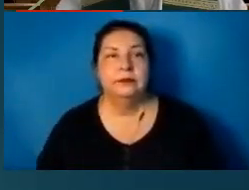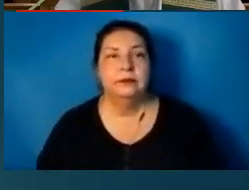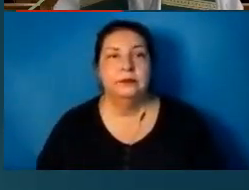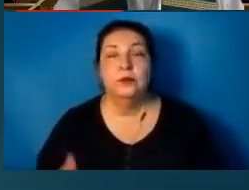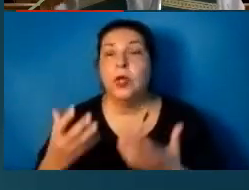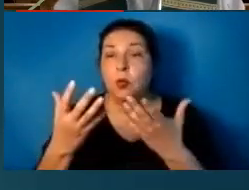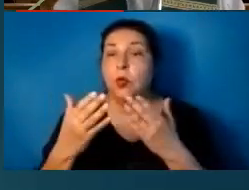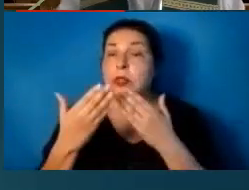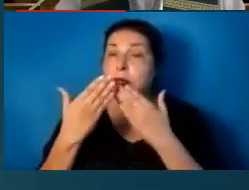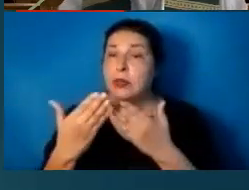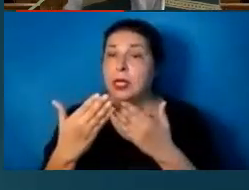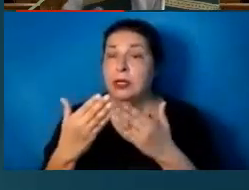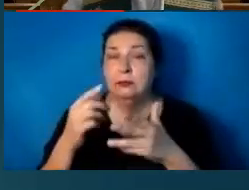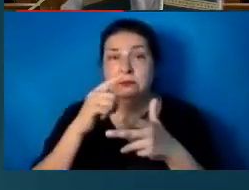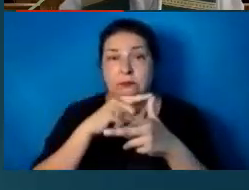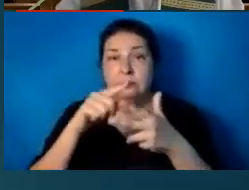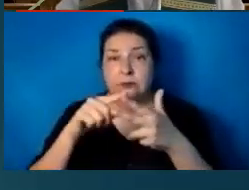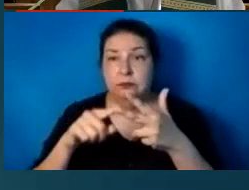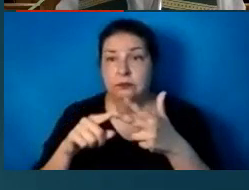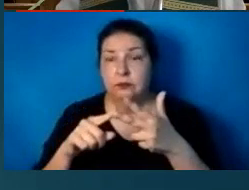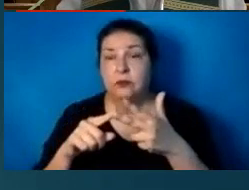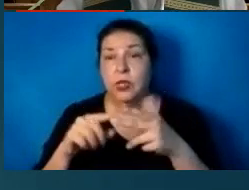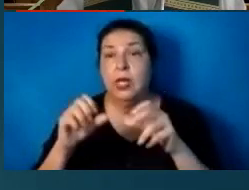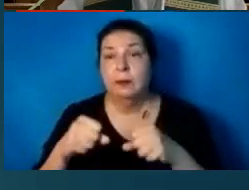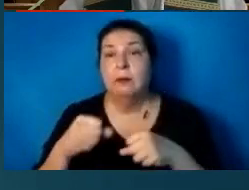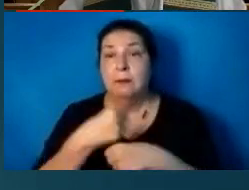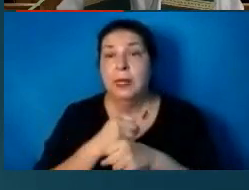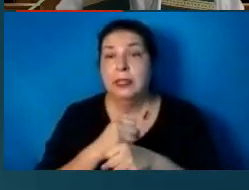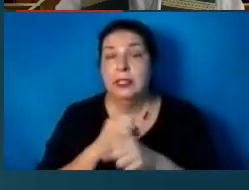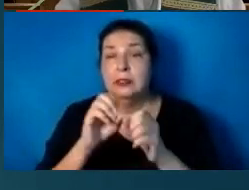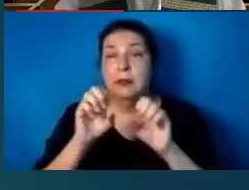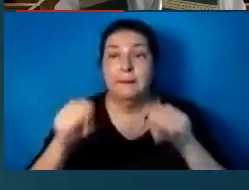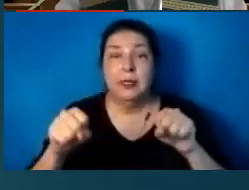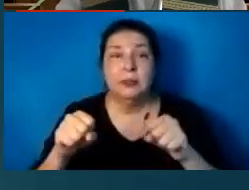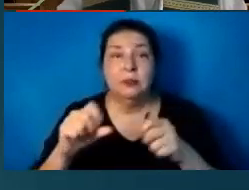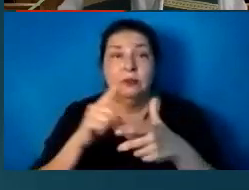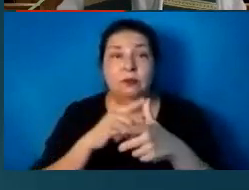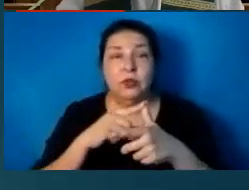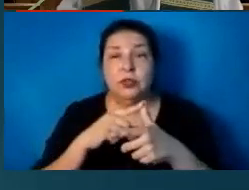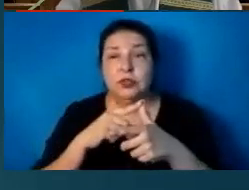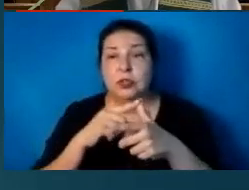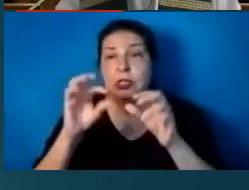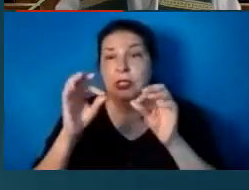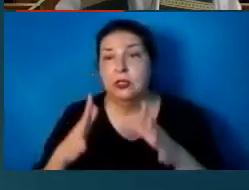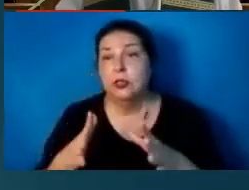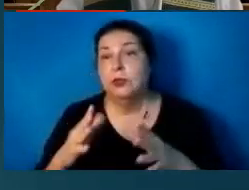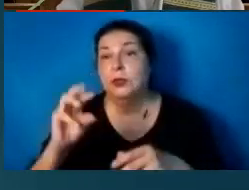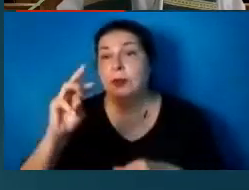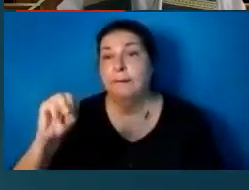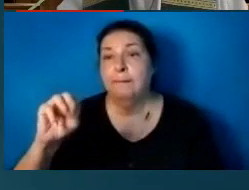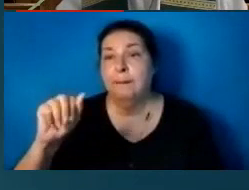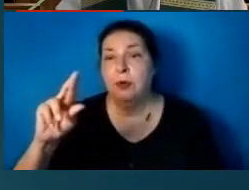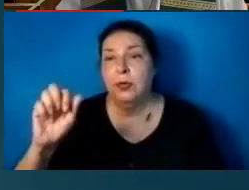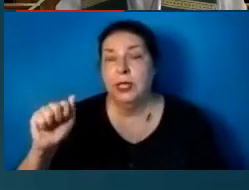I would like to thank the following people who make this taping possible. First, our ASL interpreter, Maria Coronado,